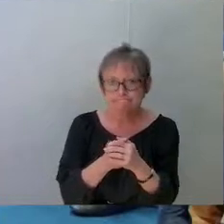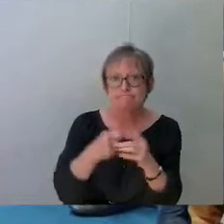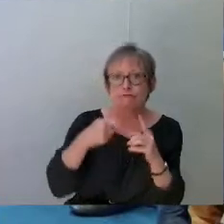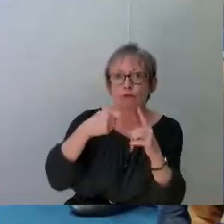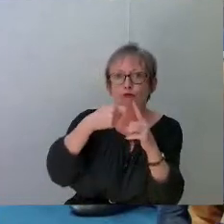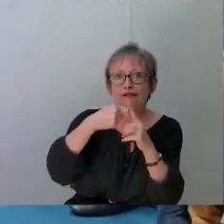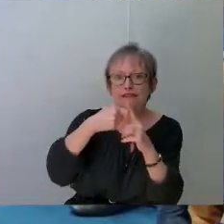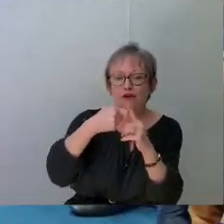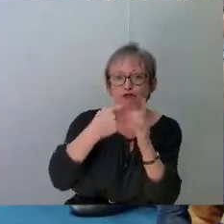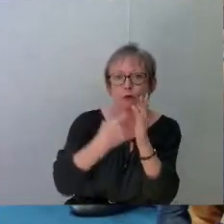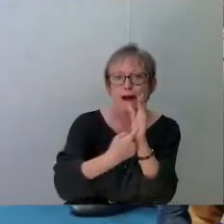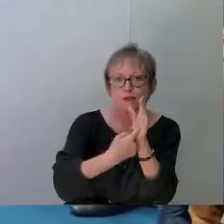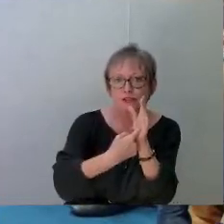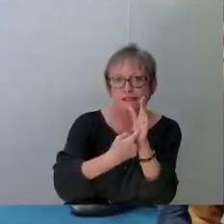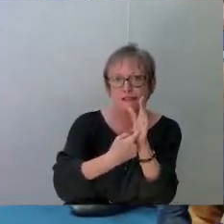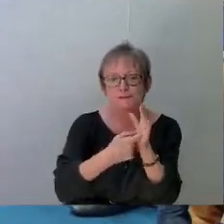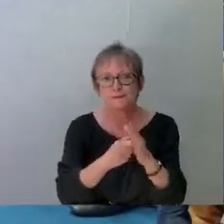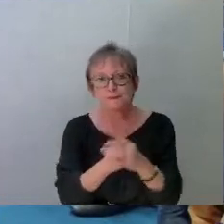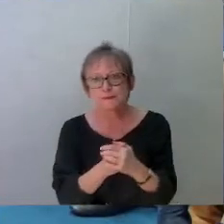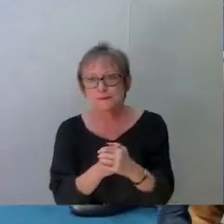Christopas Rutkauskas.